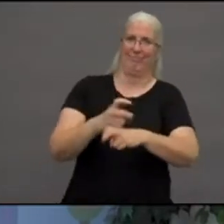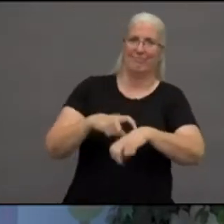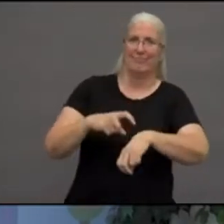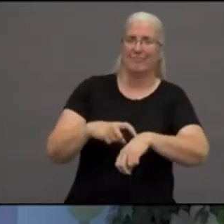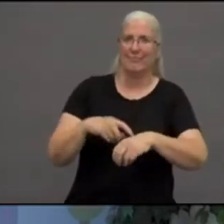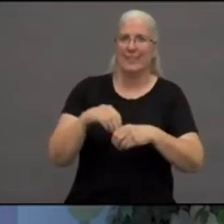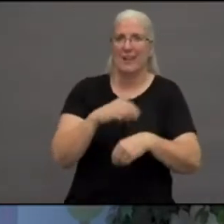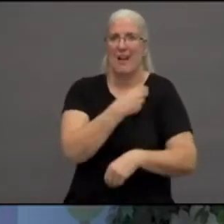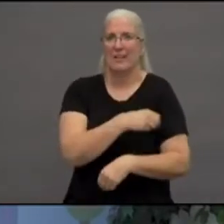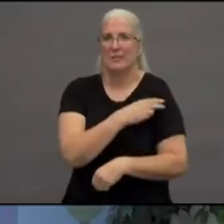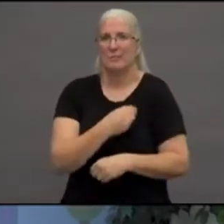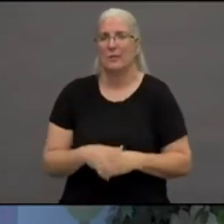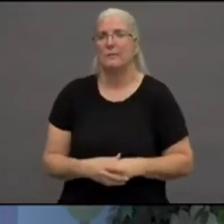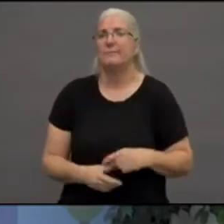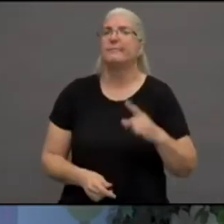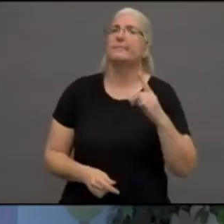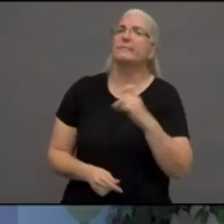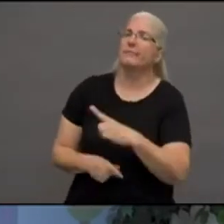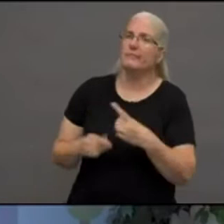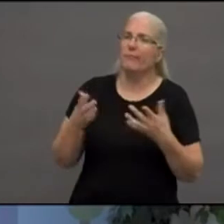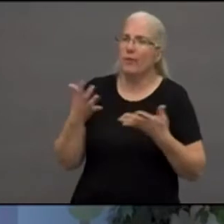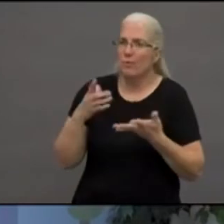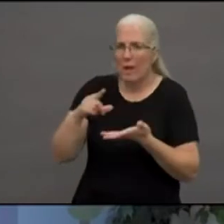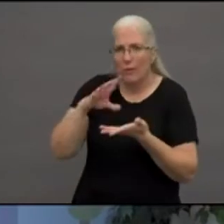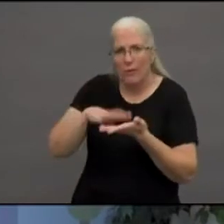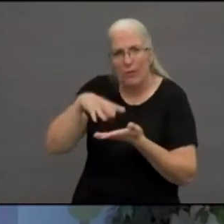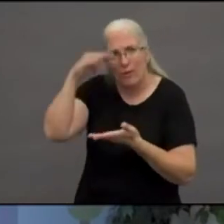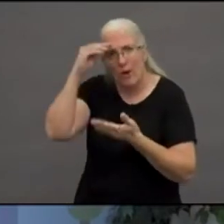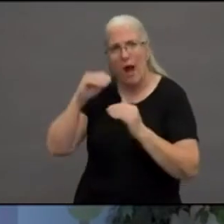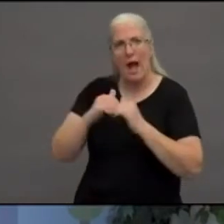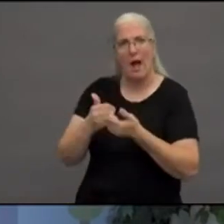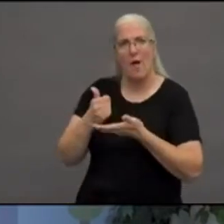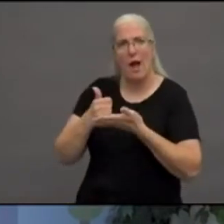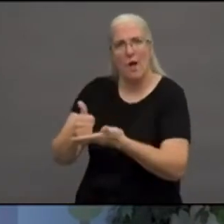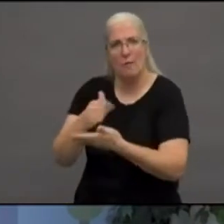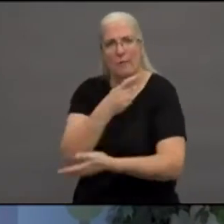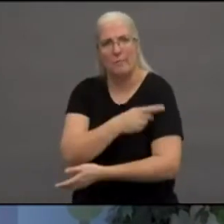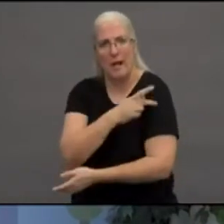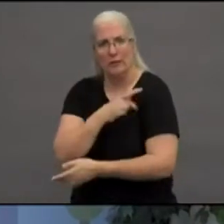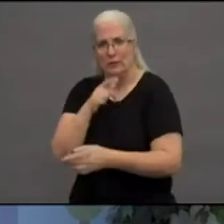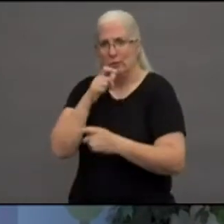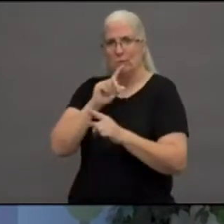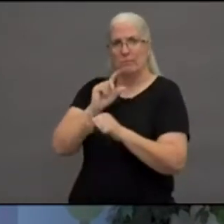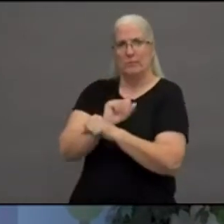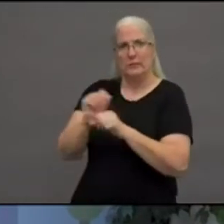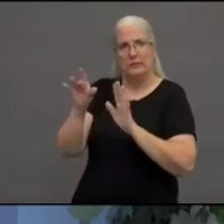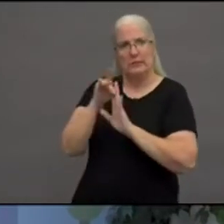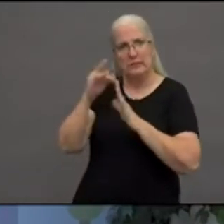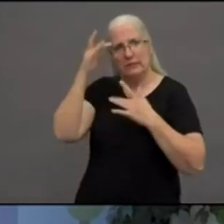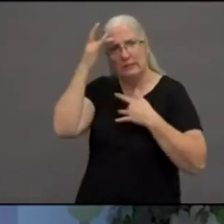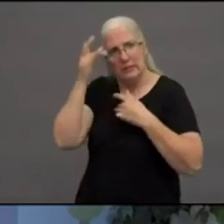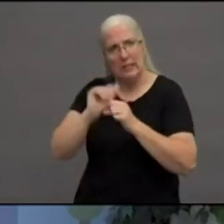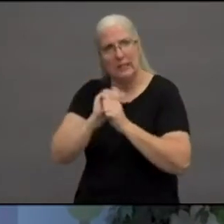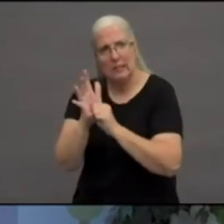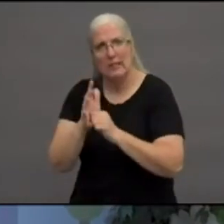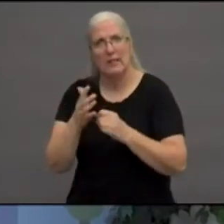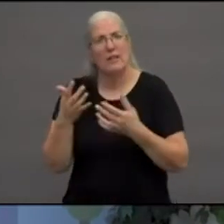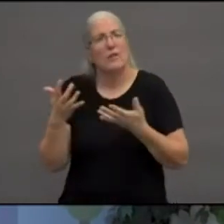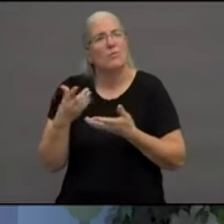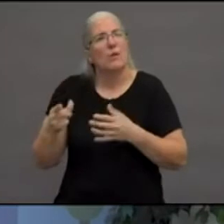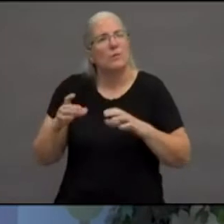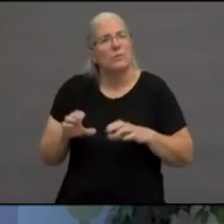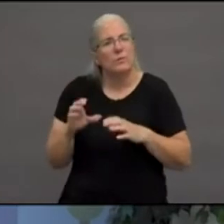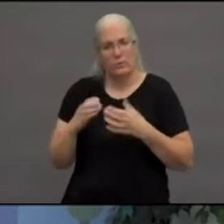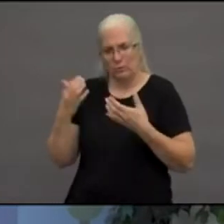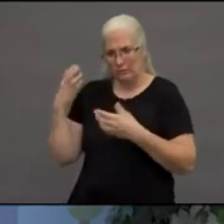in treating patients with COVID-19? Anything special that you've done since, the beginning to how you're doing things now? Yes,